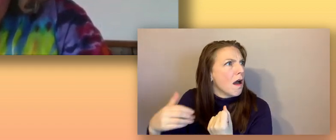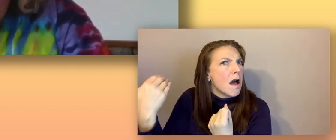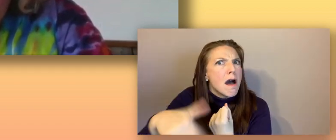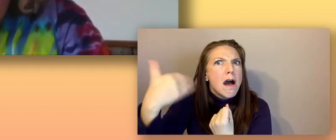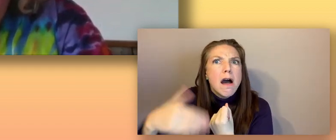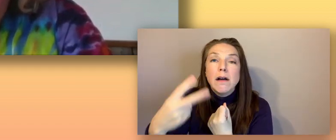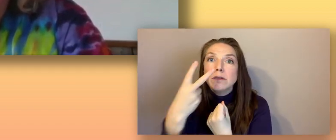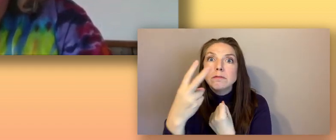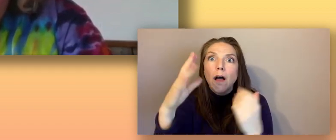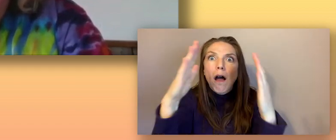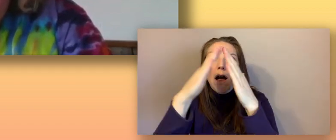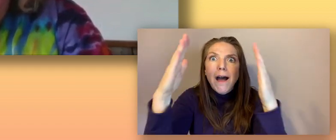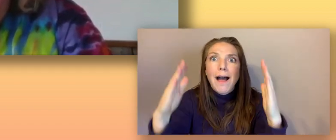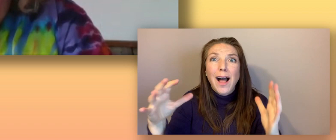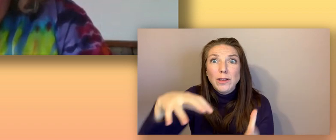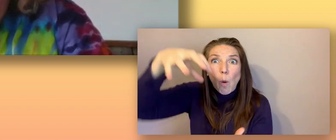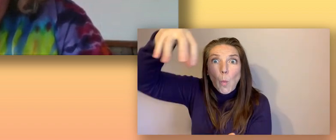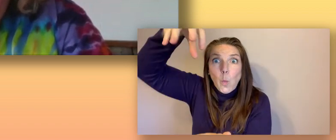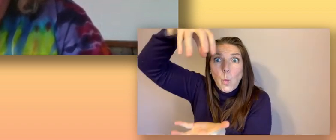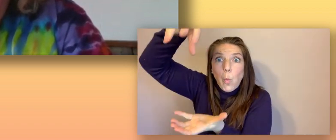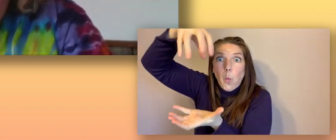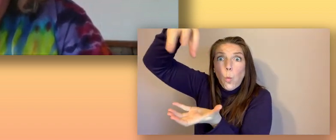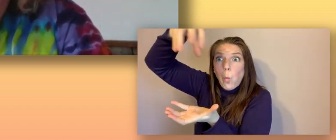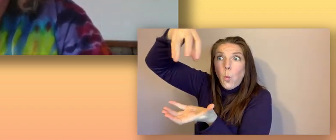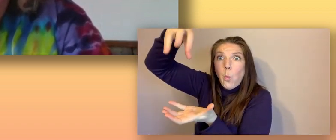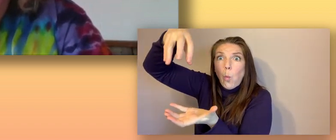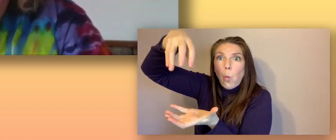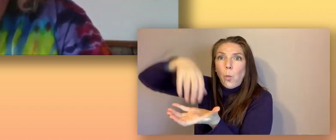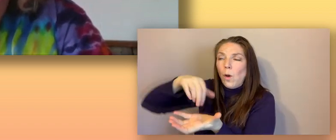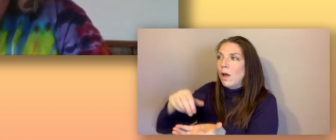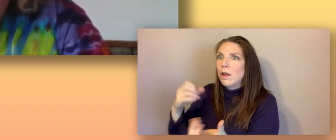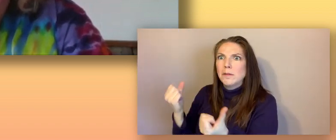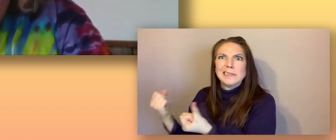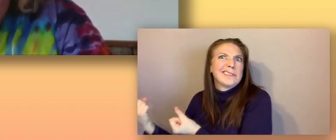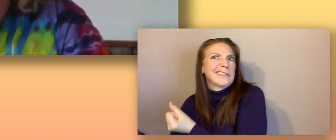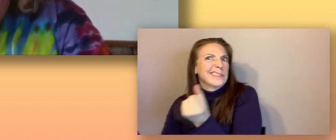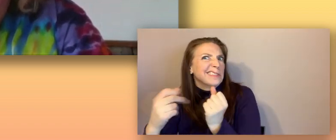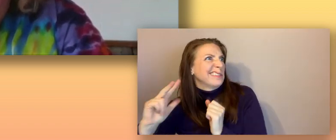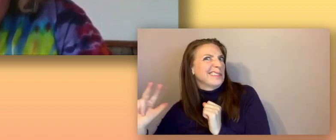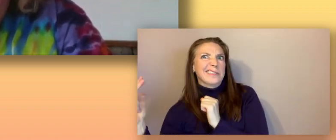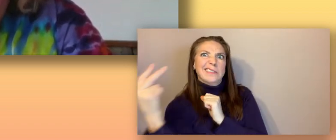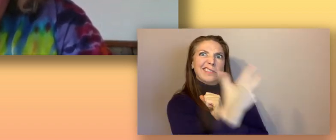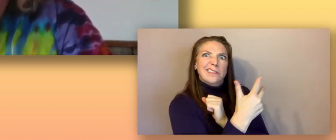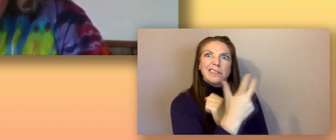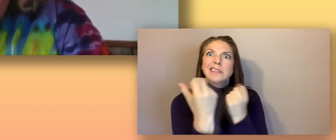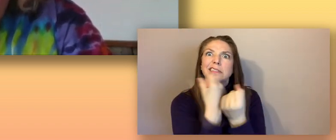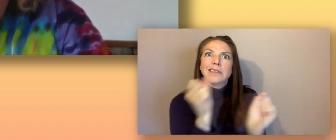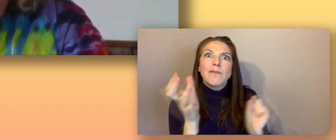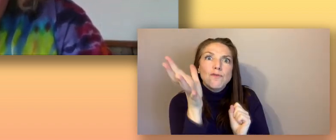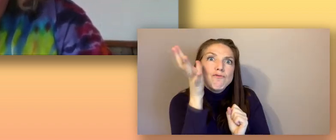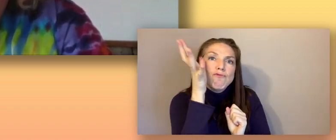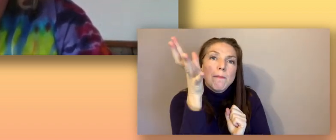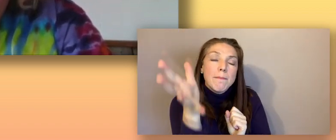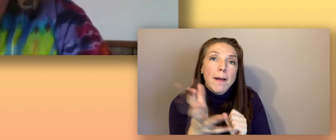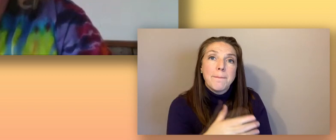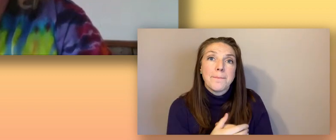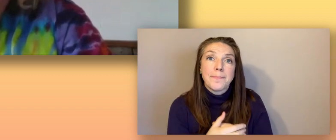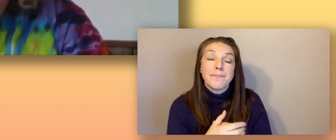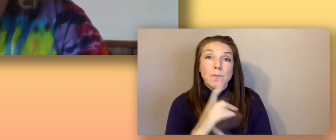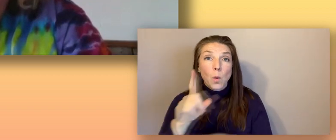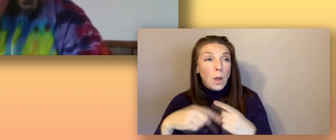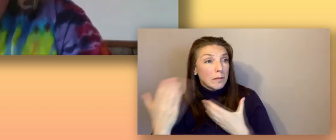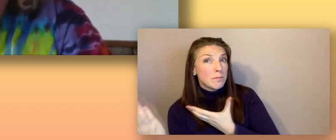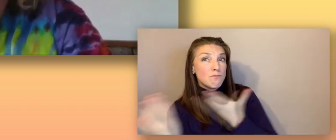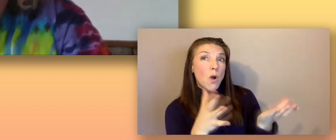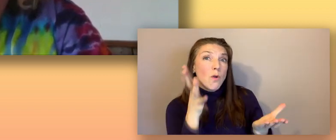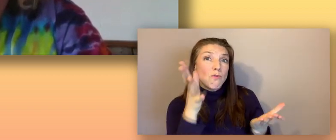Murphy barn up in the air. They quickly turned around and rescued my grandfather. When they put him in the ambulance,